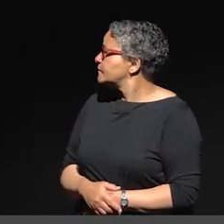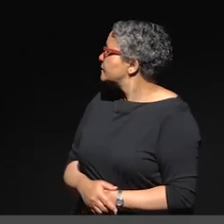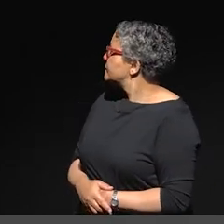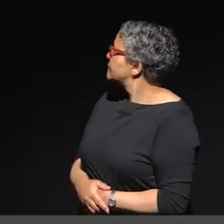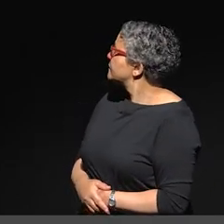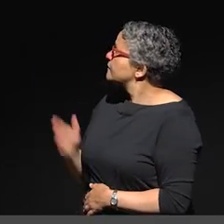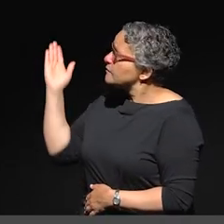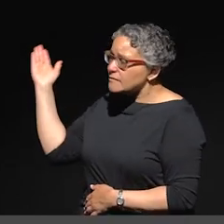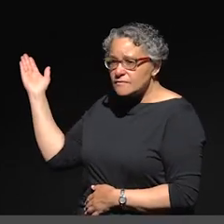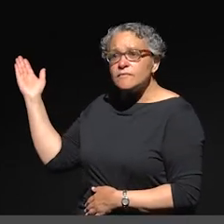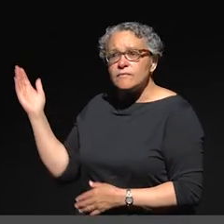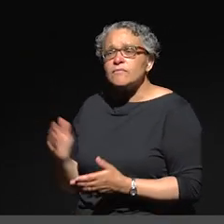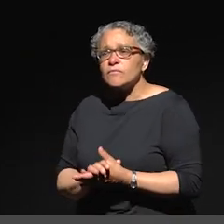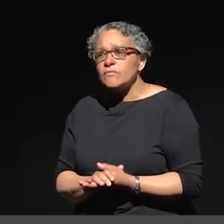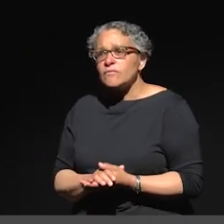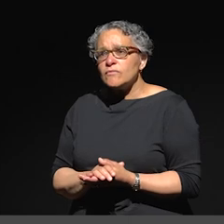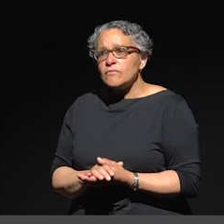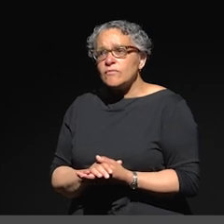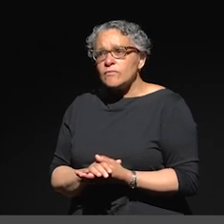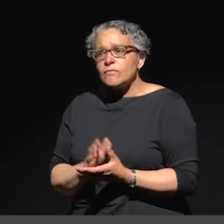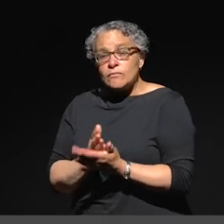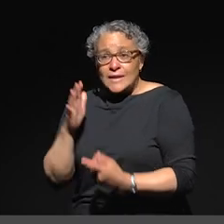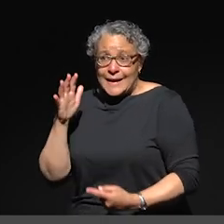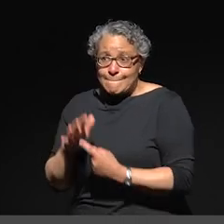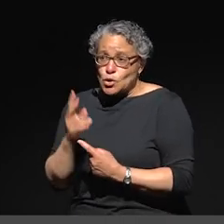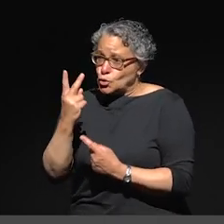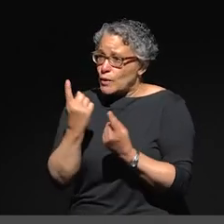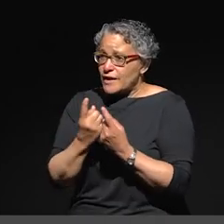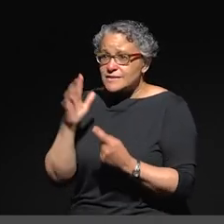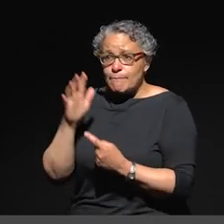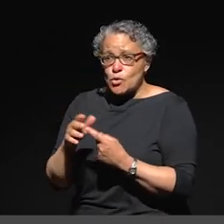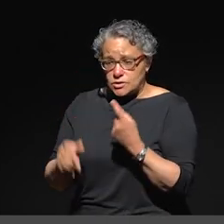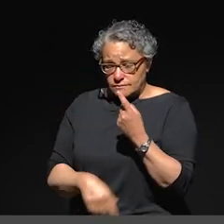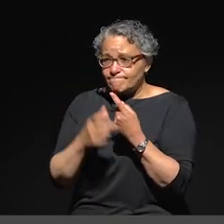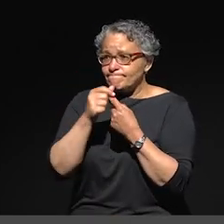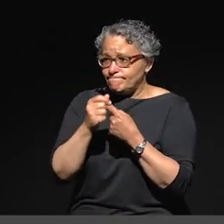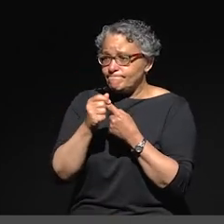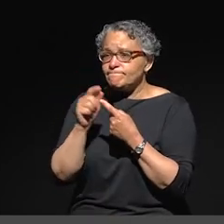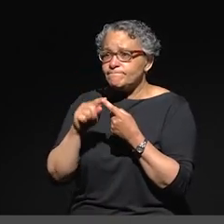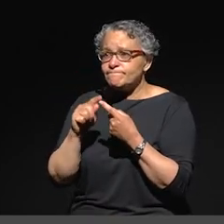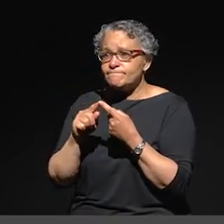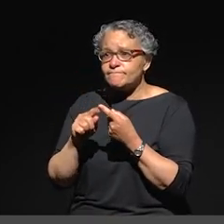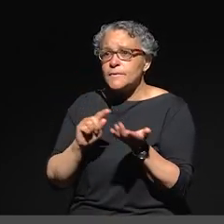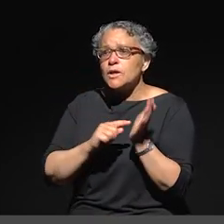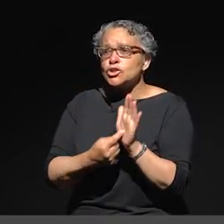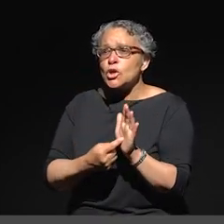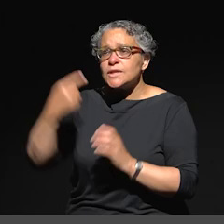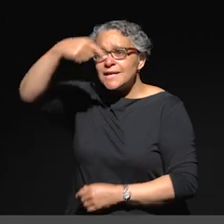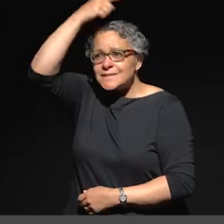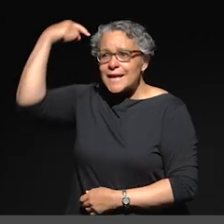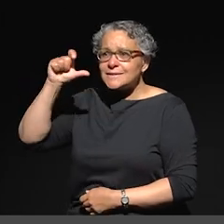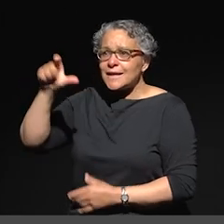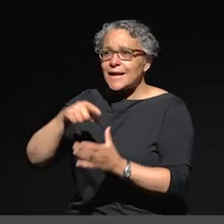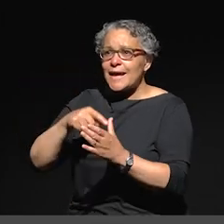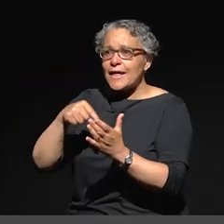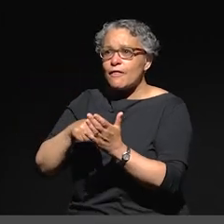Here we get to something also very important, like two things are very important. First, this shows St. Catherine, the fourth century